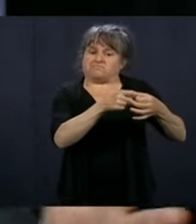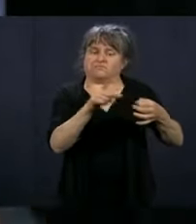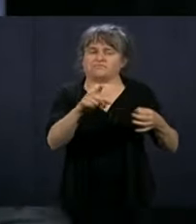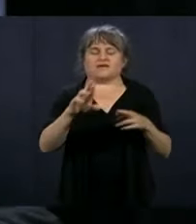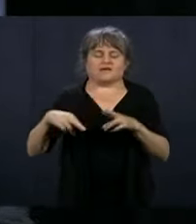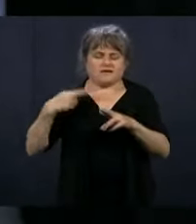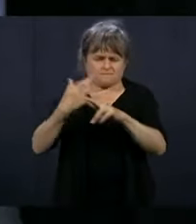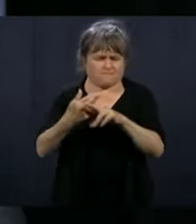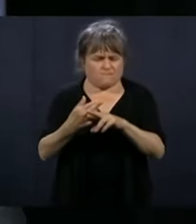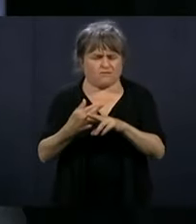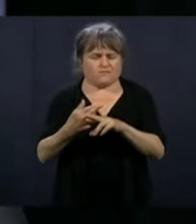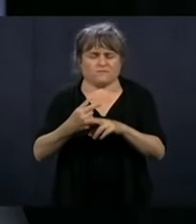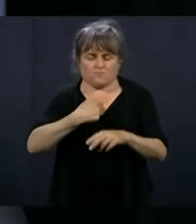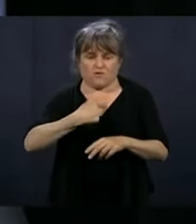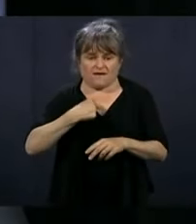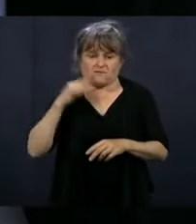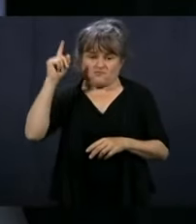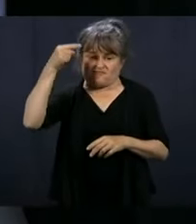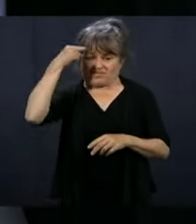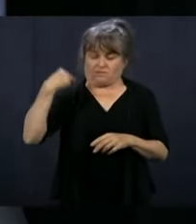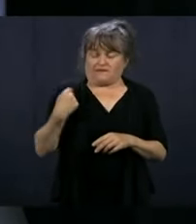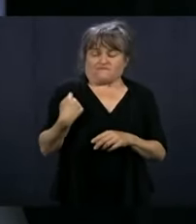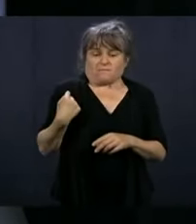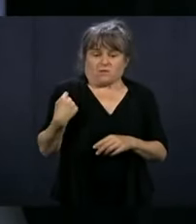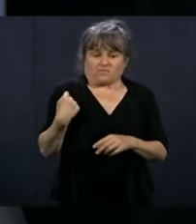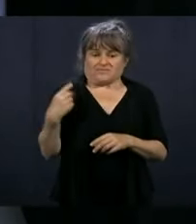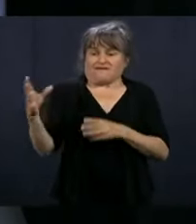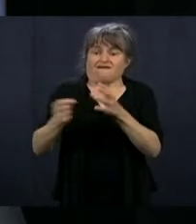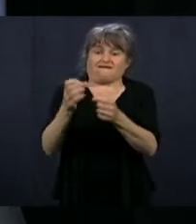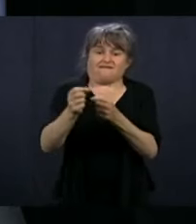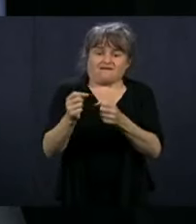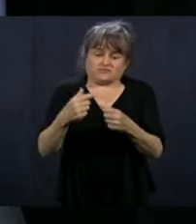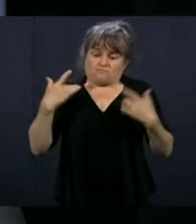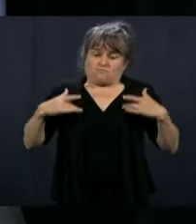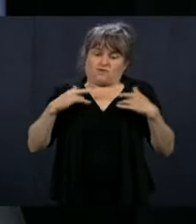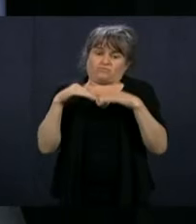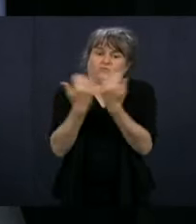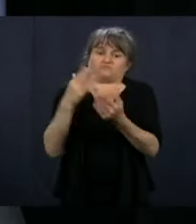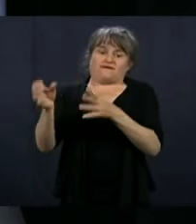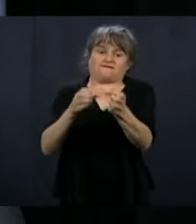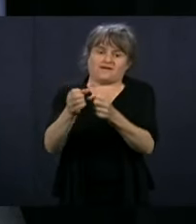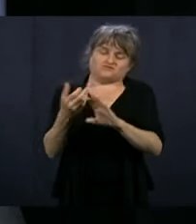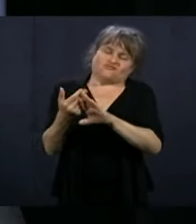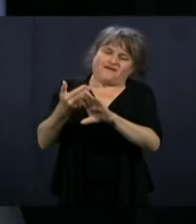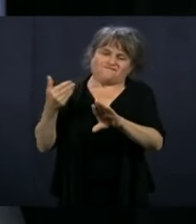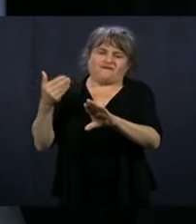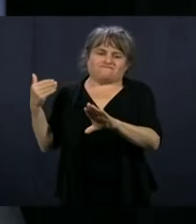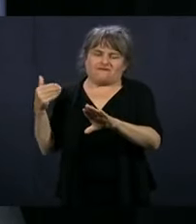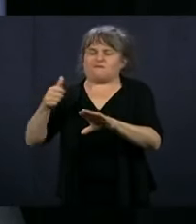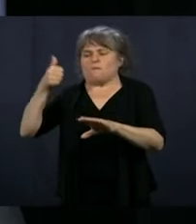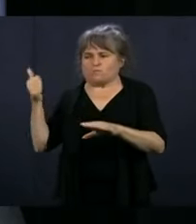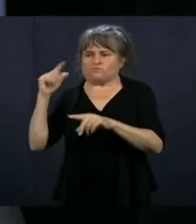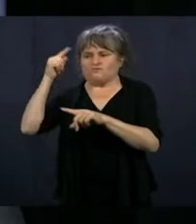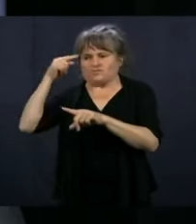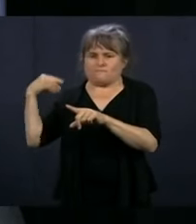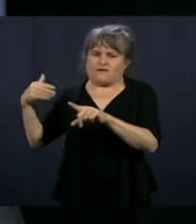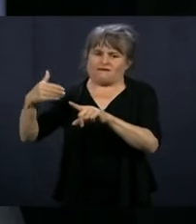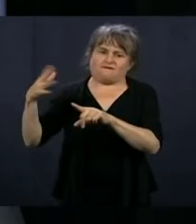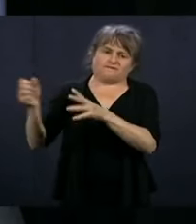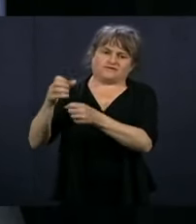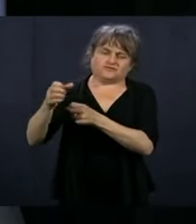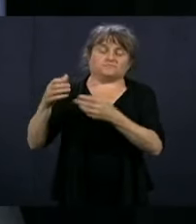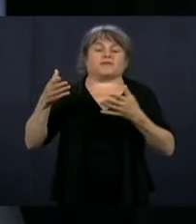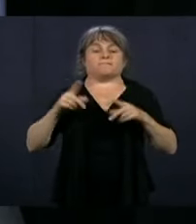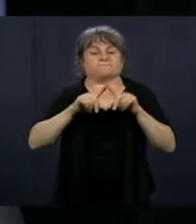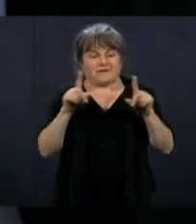were hired throughout the years. But I do recognize that there is a problem. There's a problem. Whether it be in the ministries